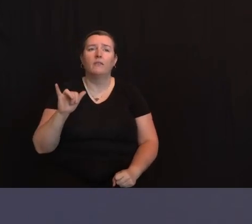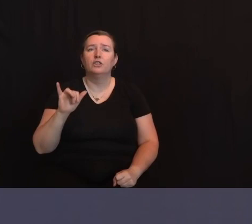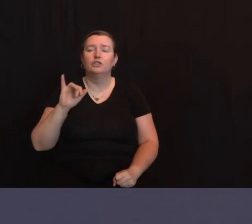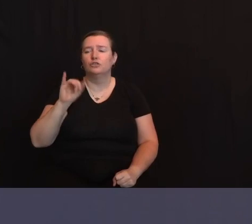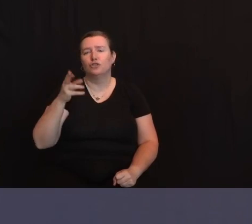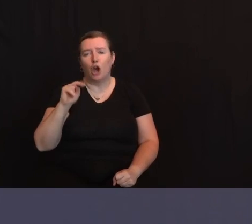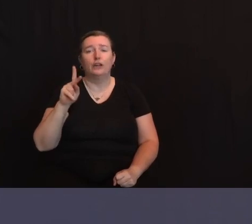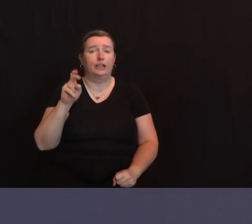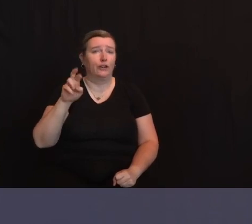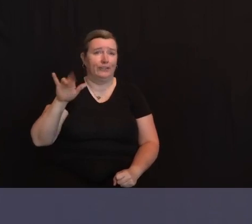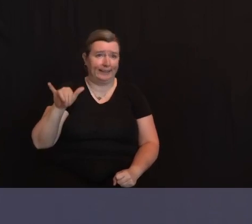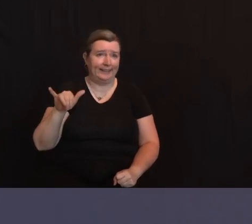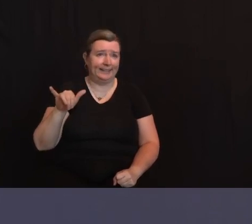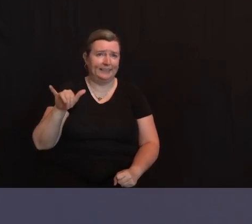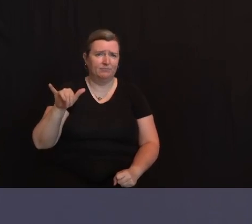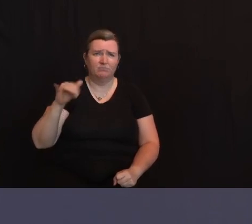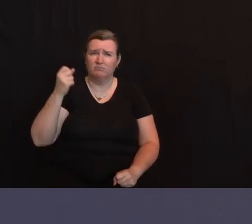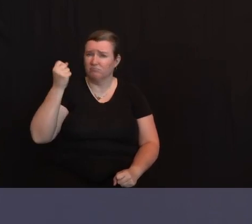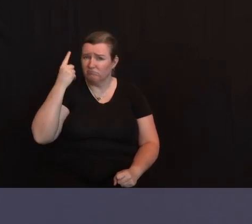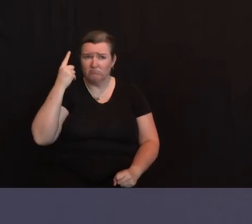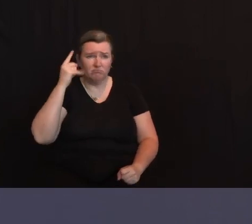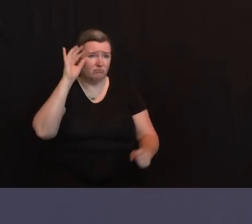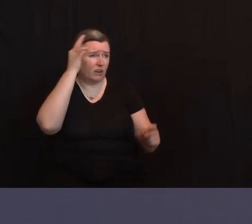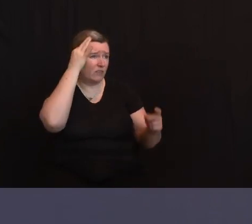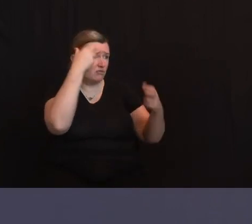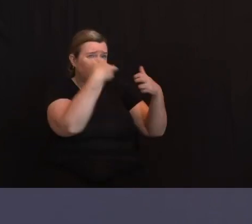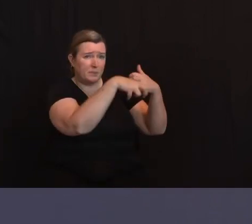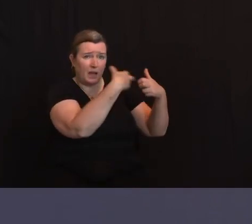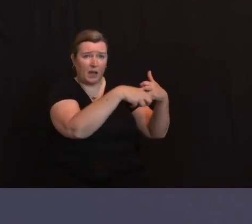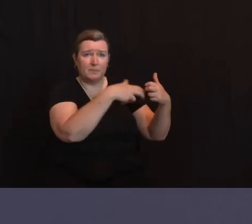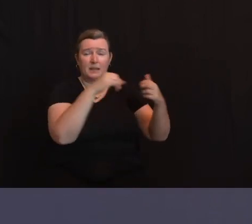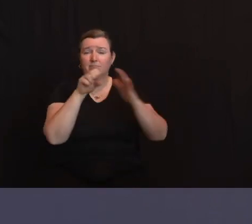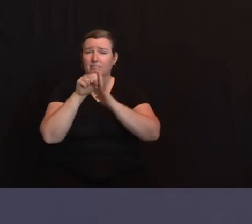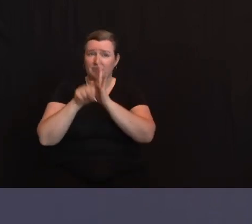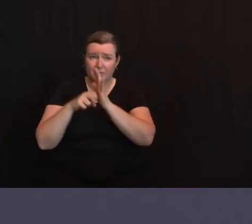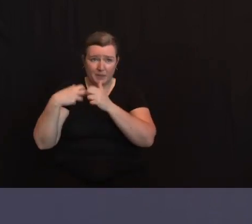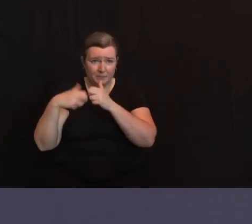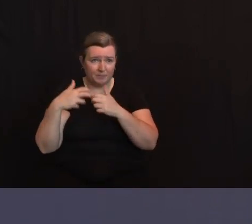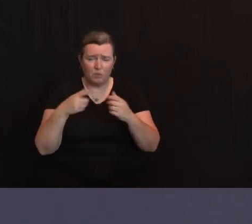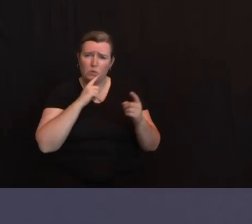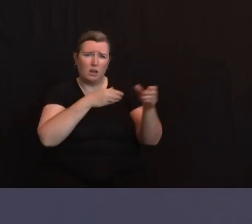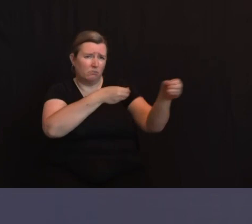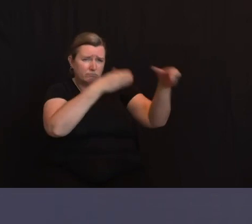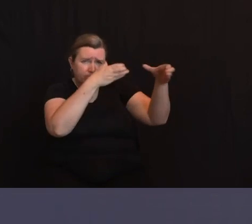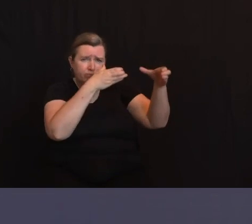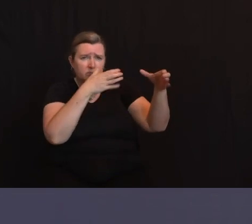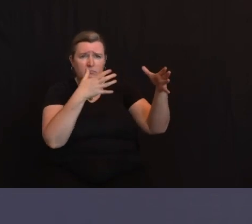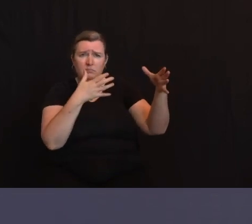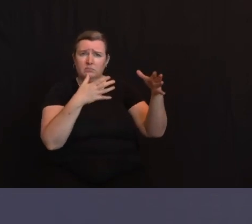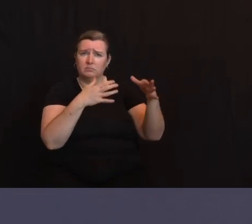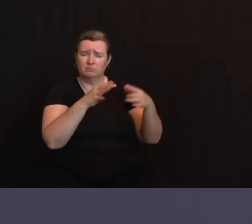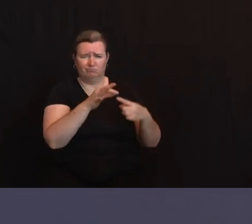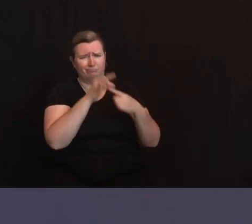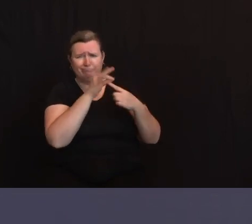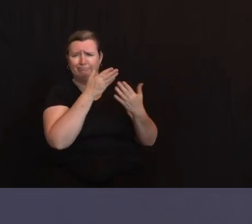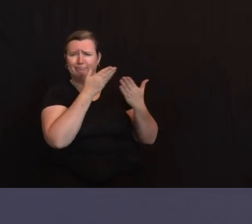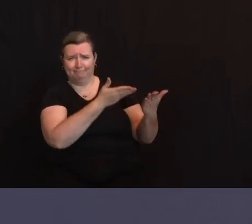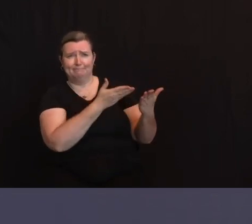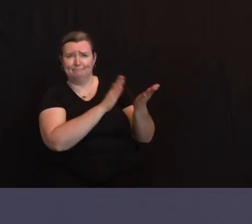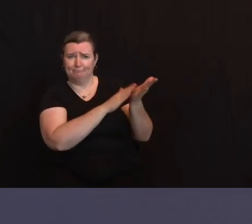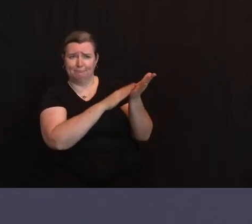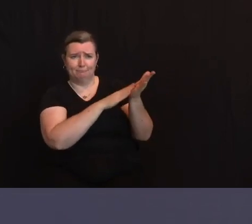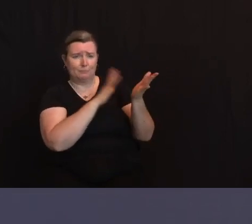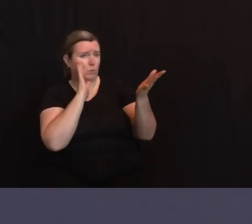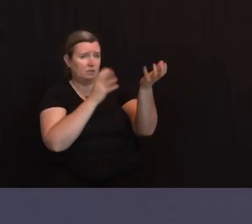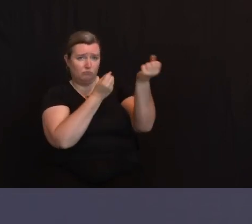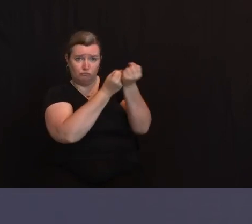of the federal-state piece, which is really almost unique among governors. I will shamelessly promote his